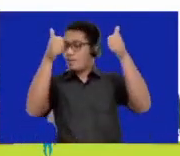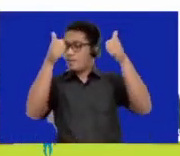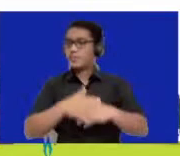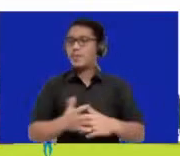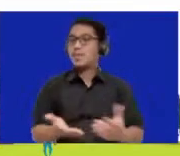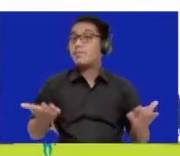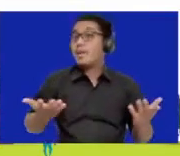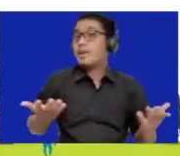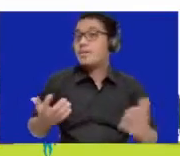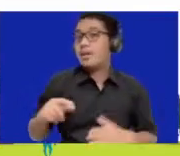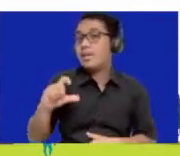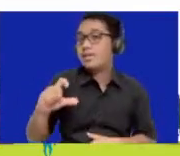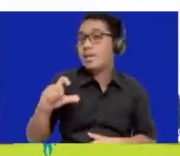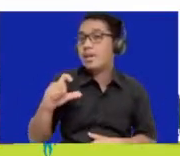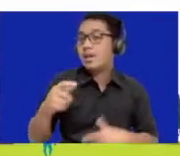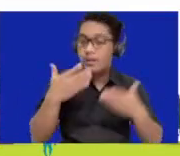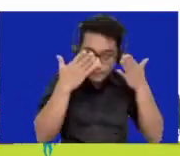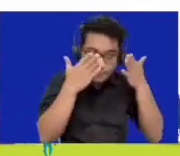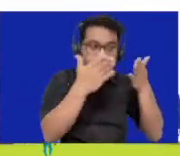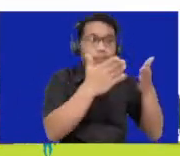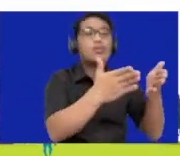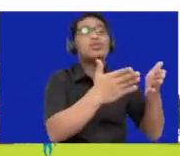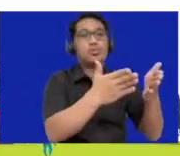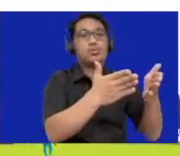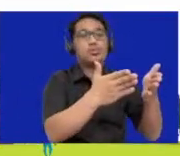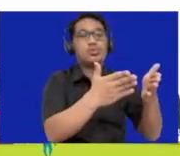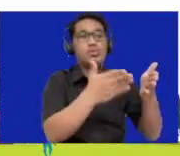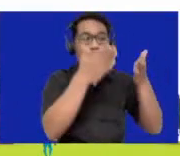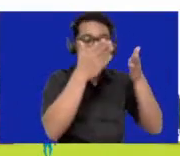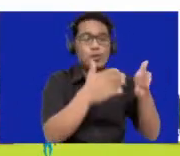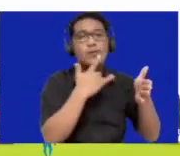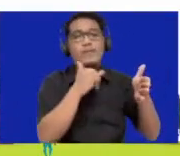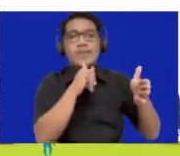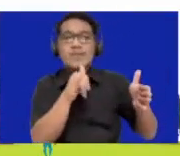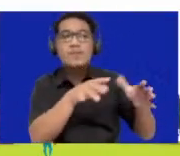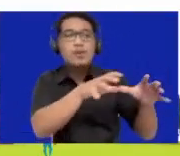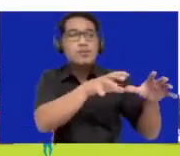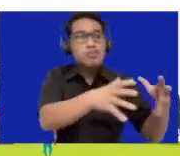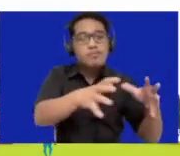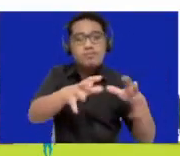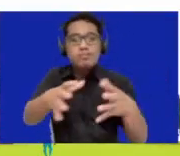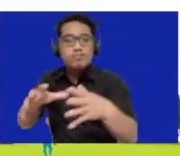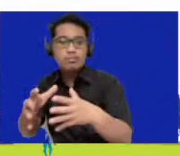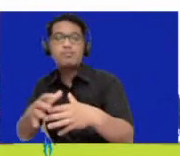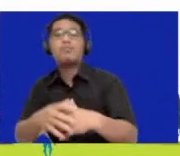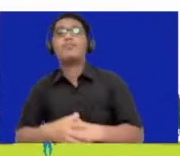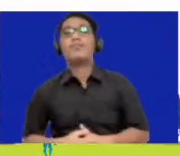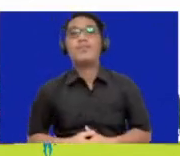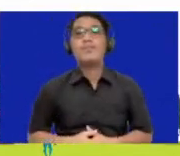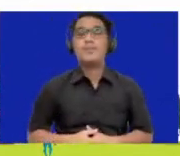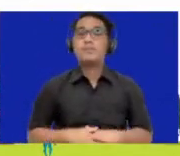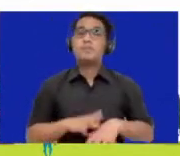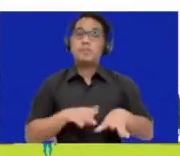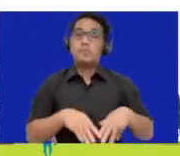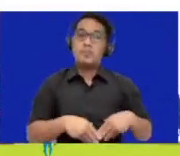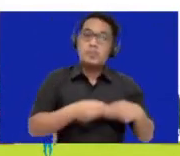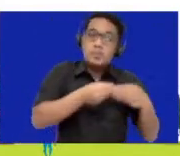bringing all the resources that are needed, on bringing funding that is needed. But as a